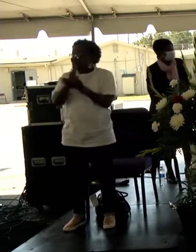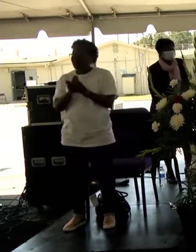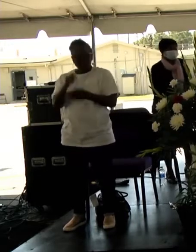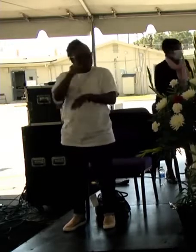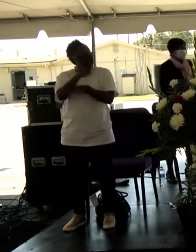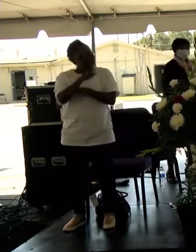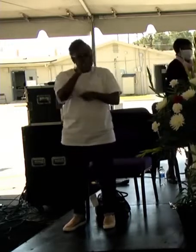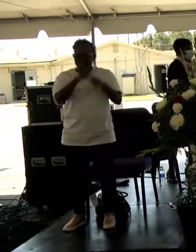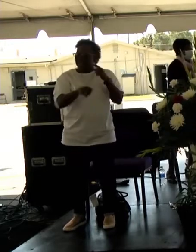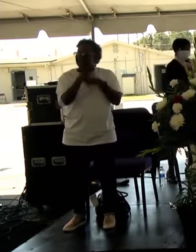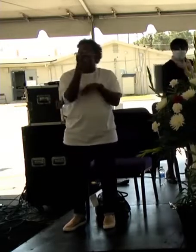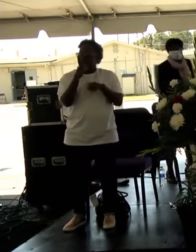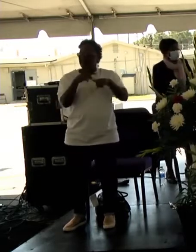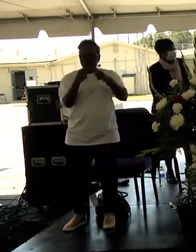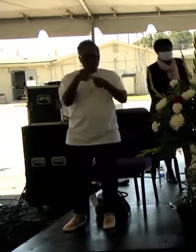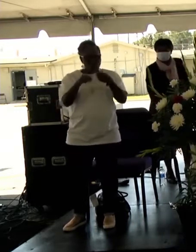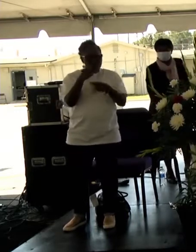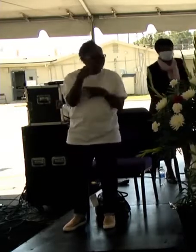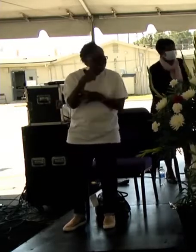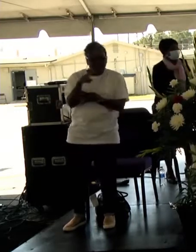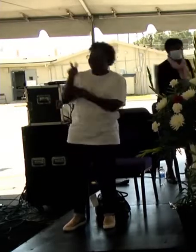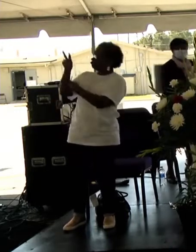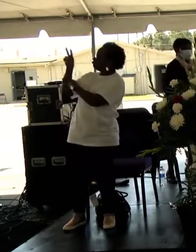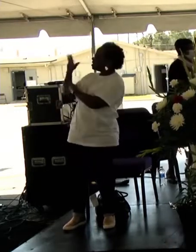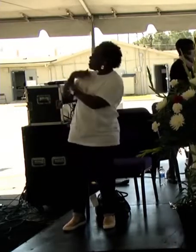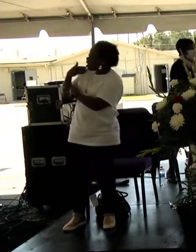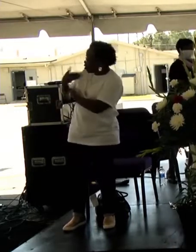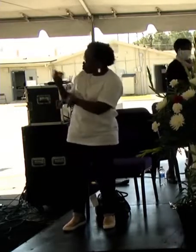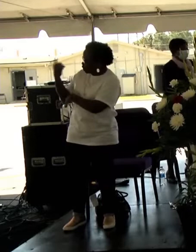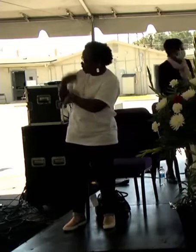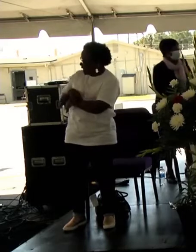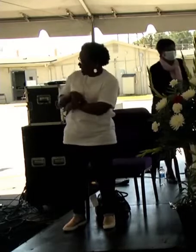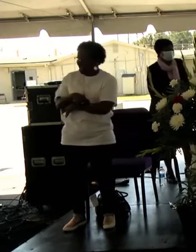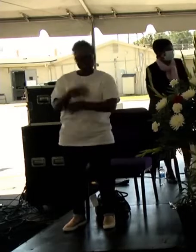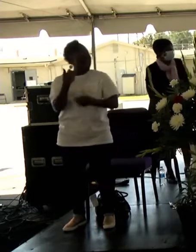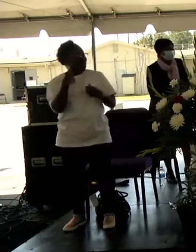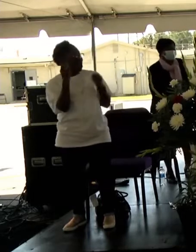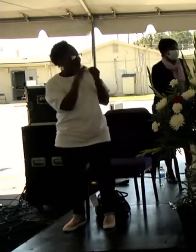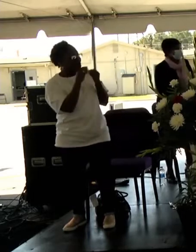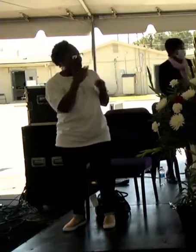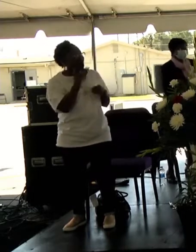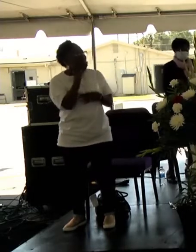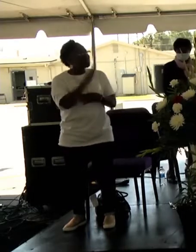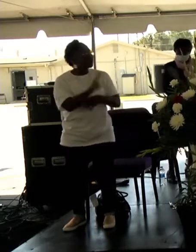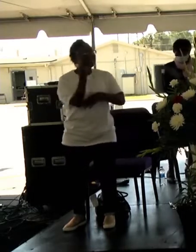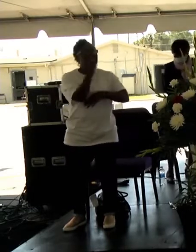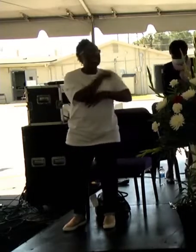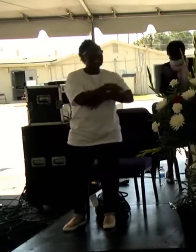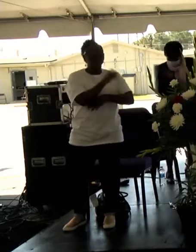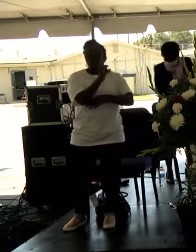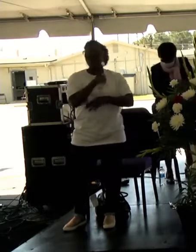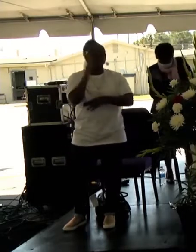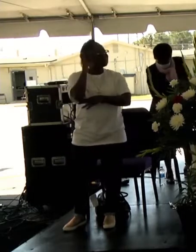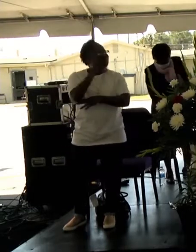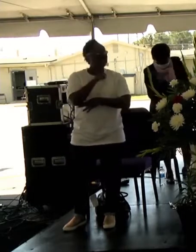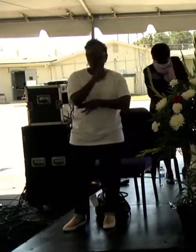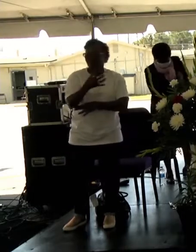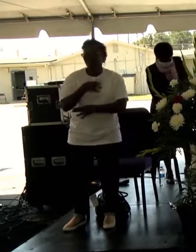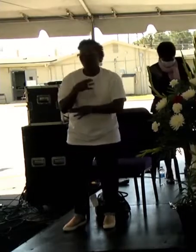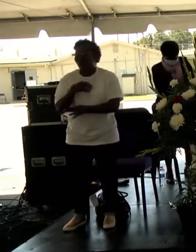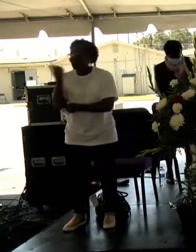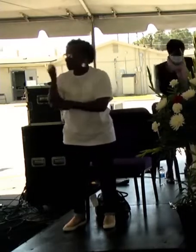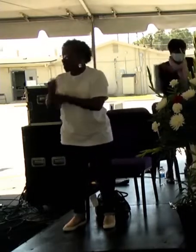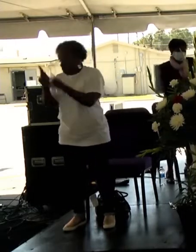things over, somehow my good days outweigh my bad days. So I will not complain. Is there anybody up under this tent that don't